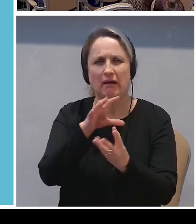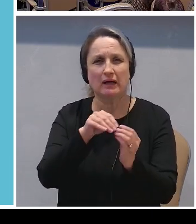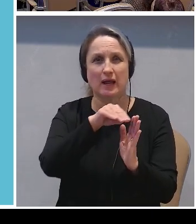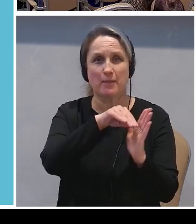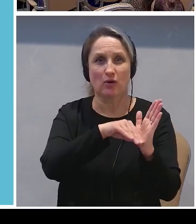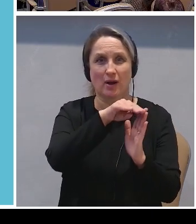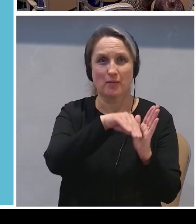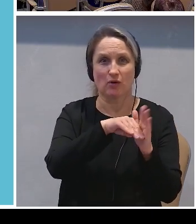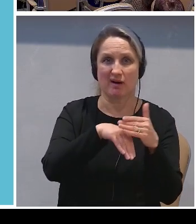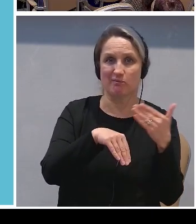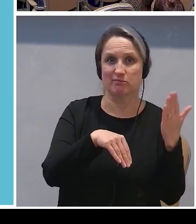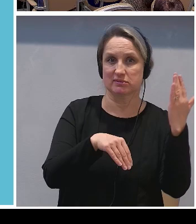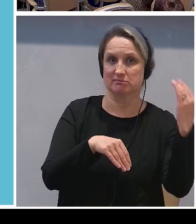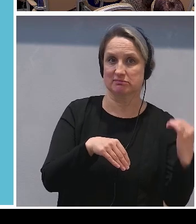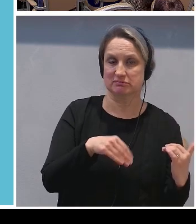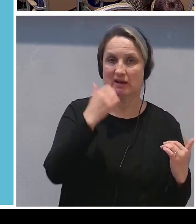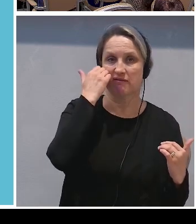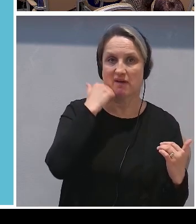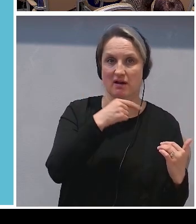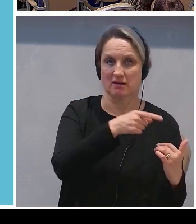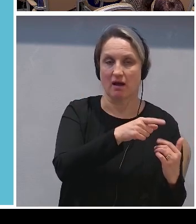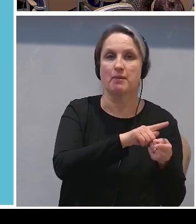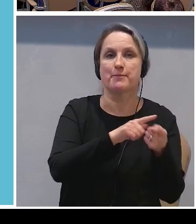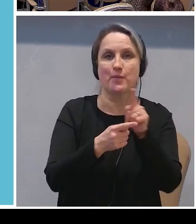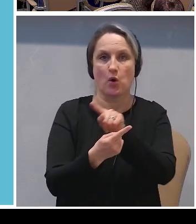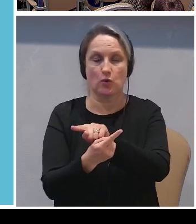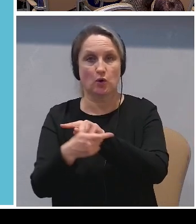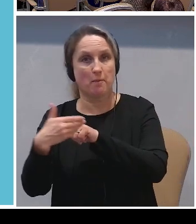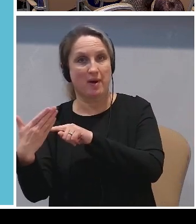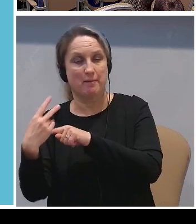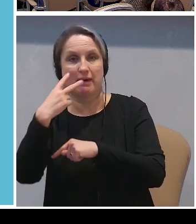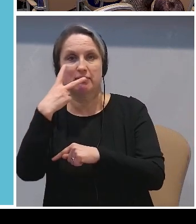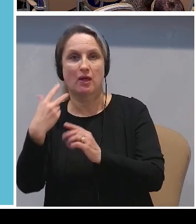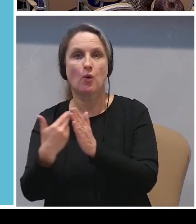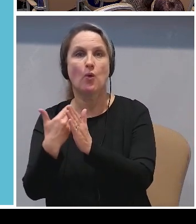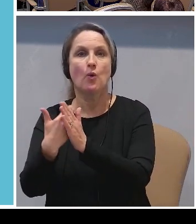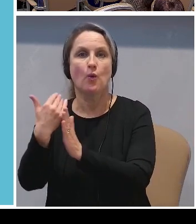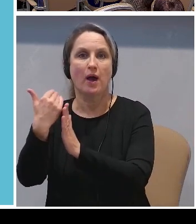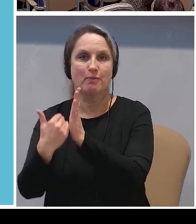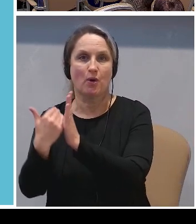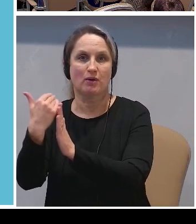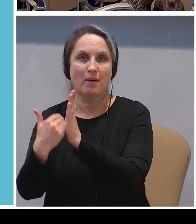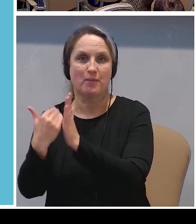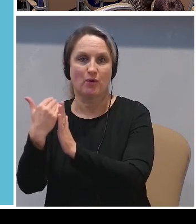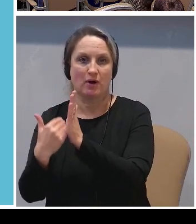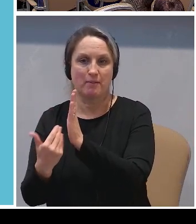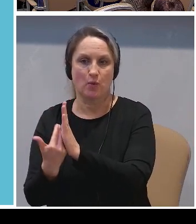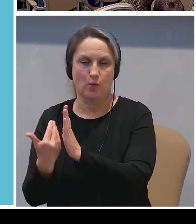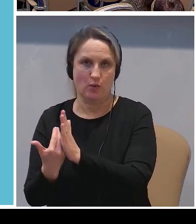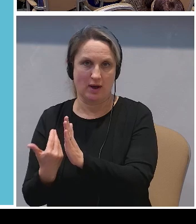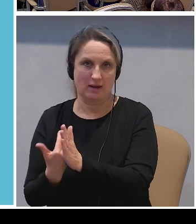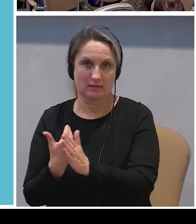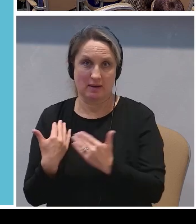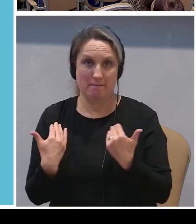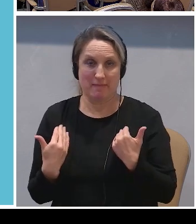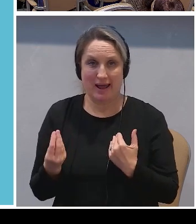I list here is that now Horizon Europe is the program that is funding clinical research on everything, including in